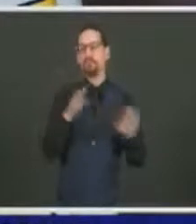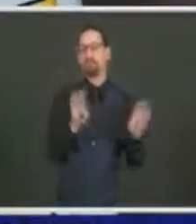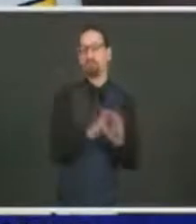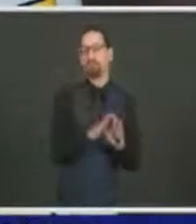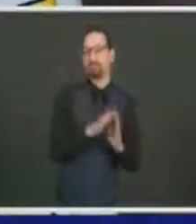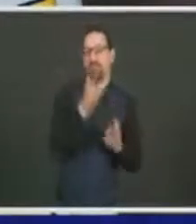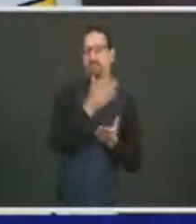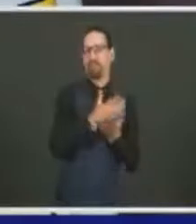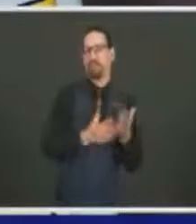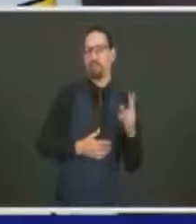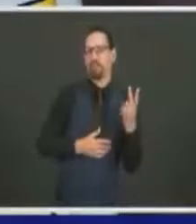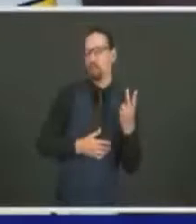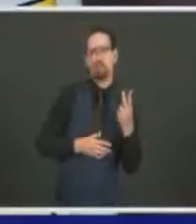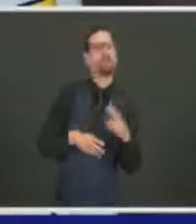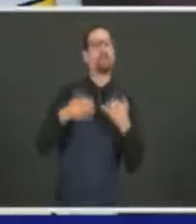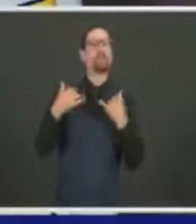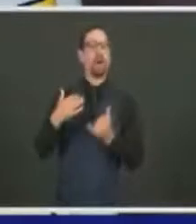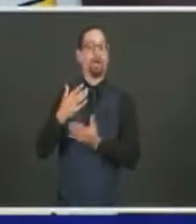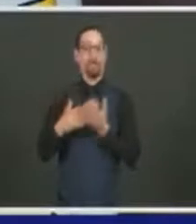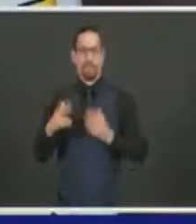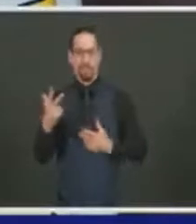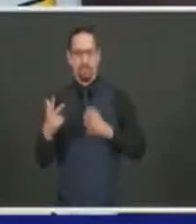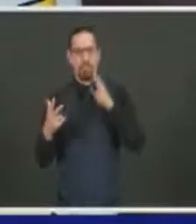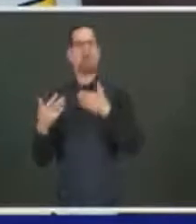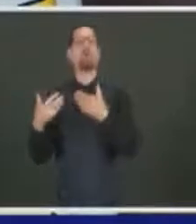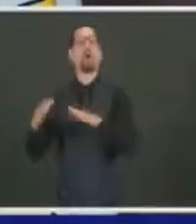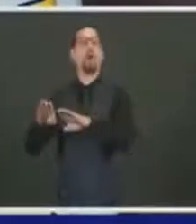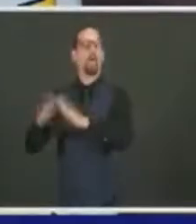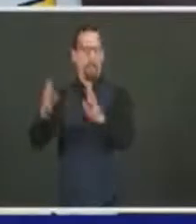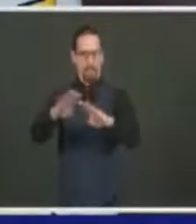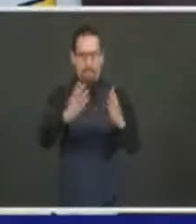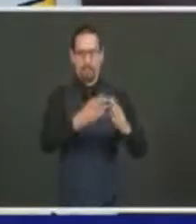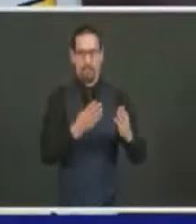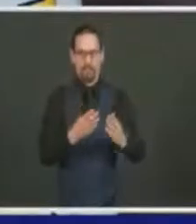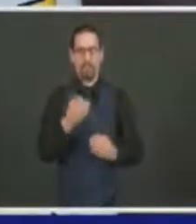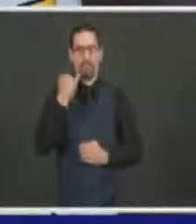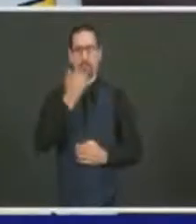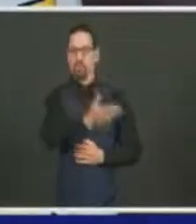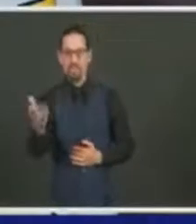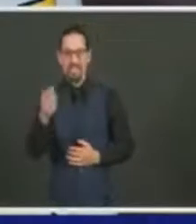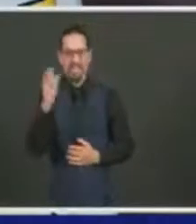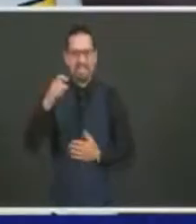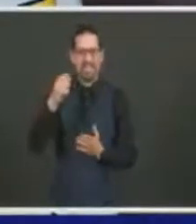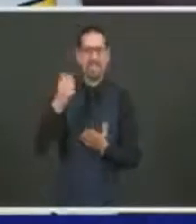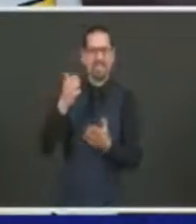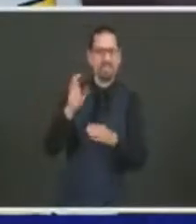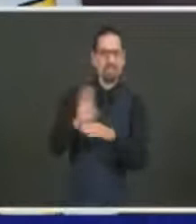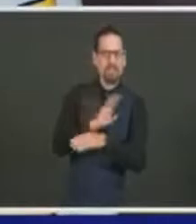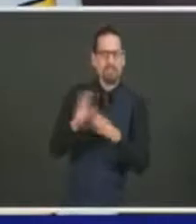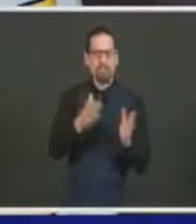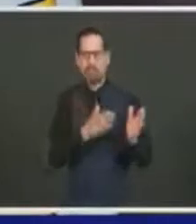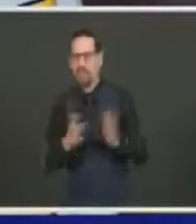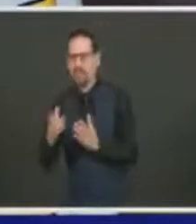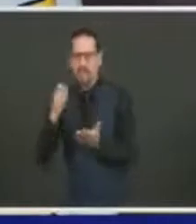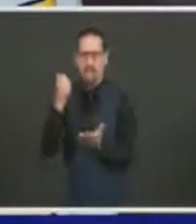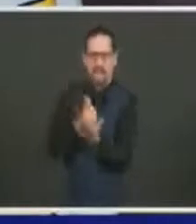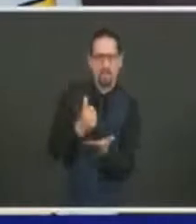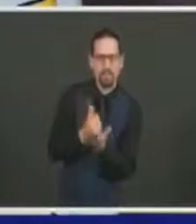3. And so if you need a hand with that, you could consult reopeningri.com or call